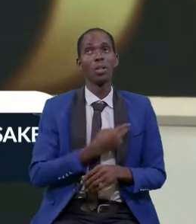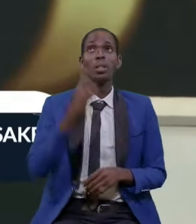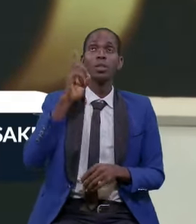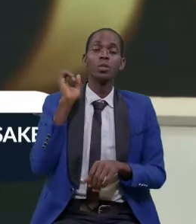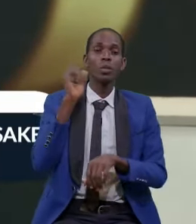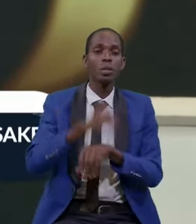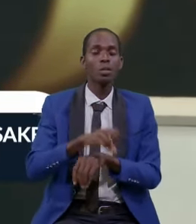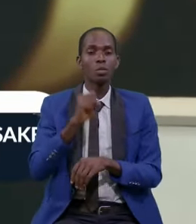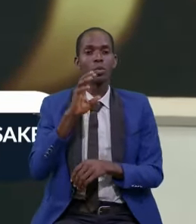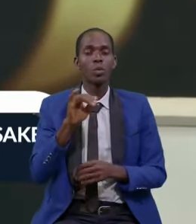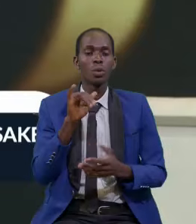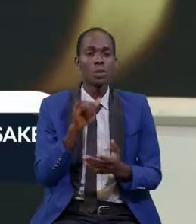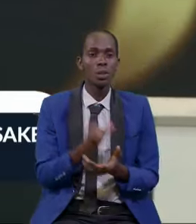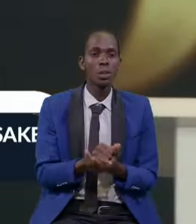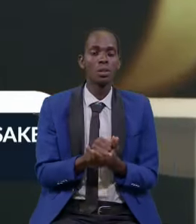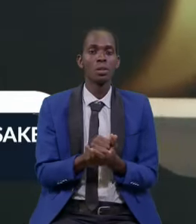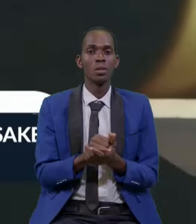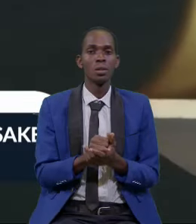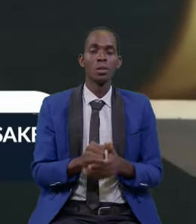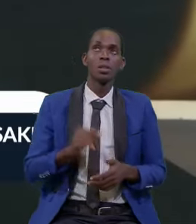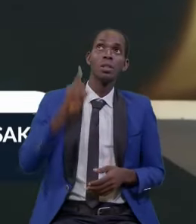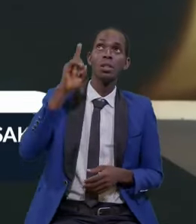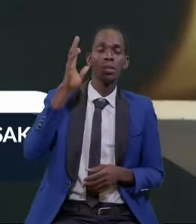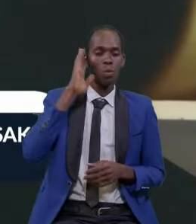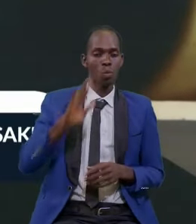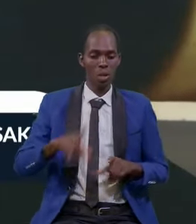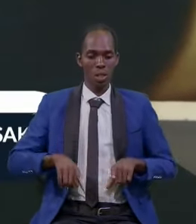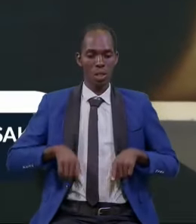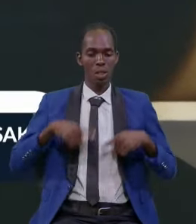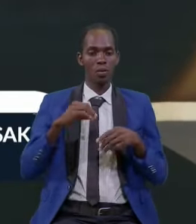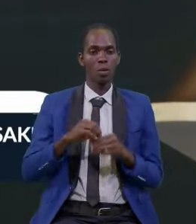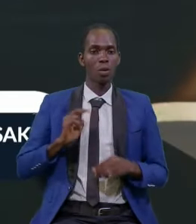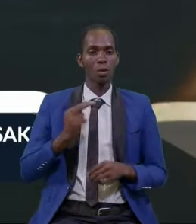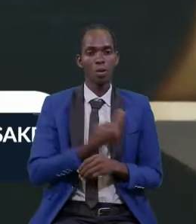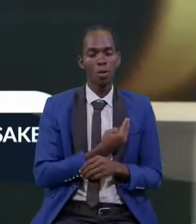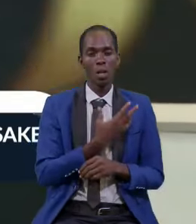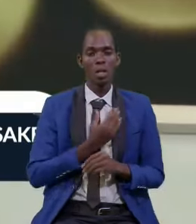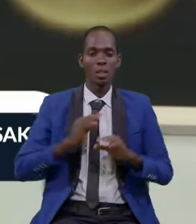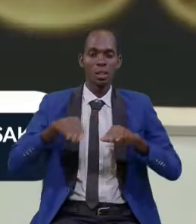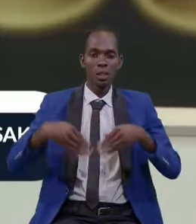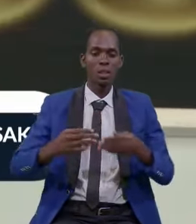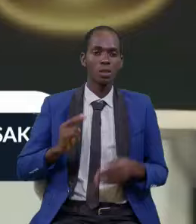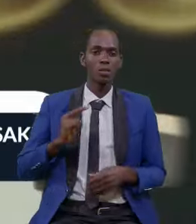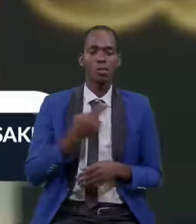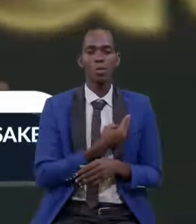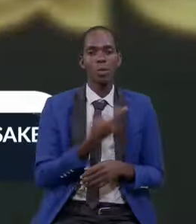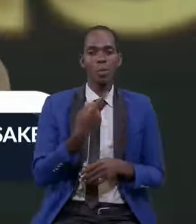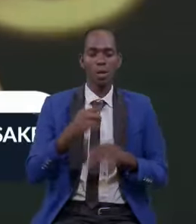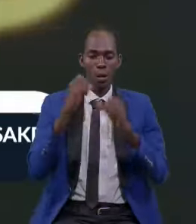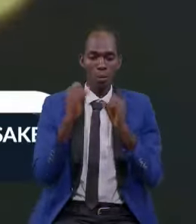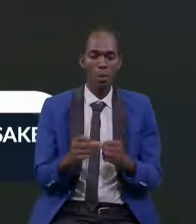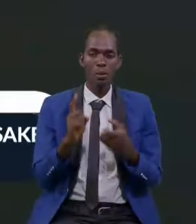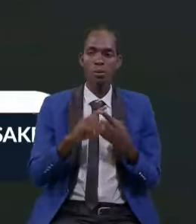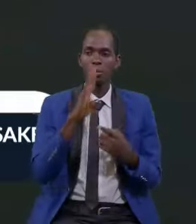that he would live in us and give us the power to be and overcome. Look at